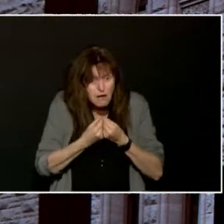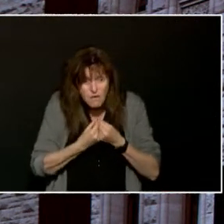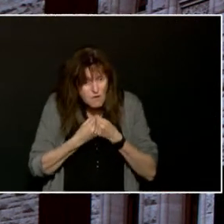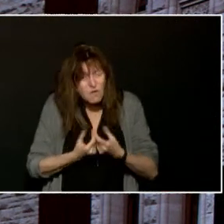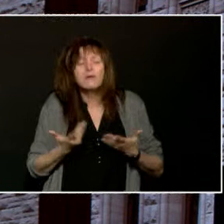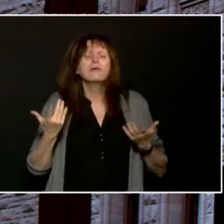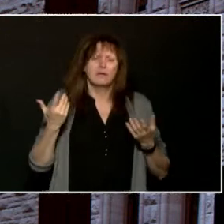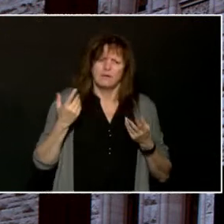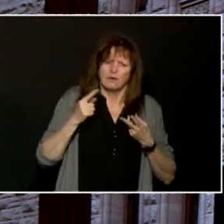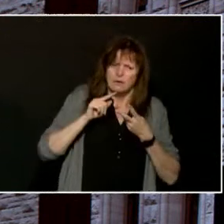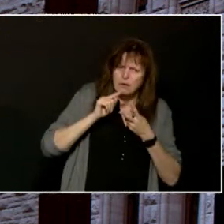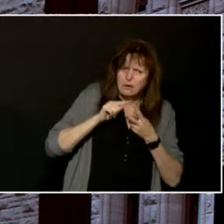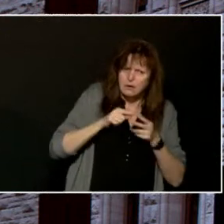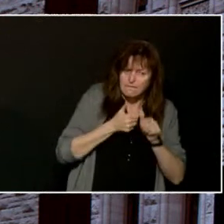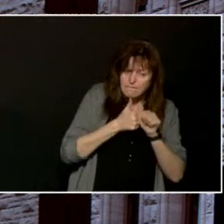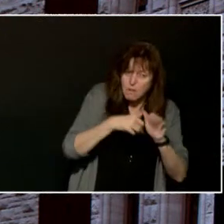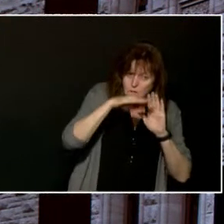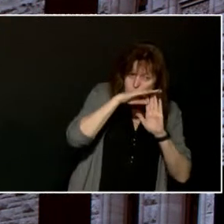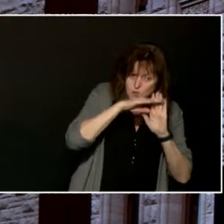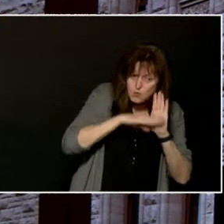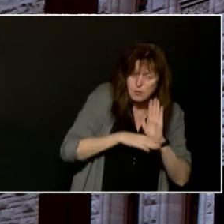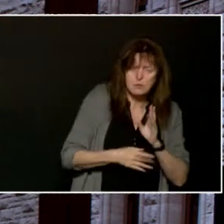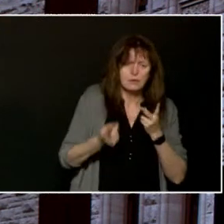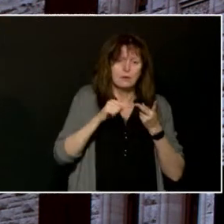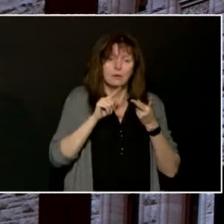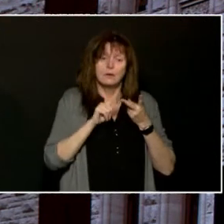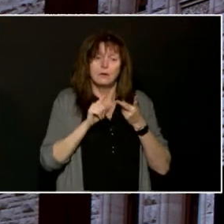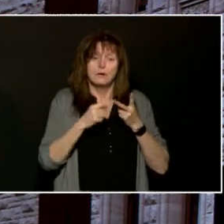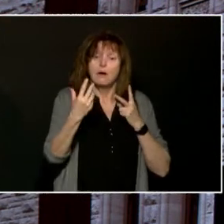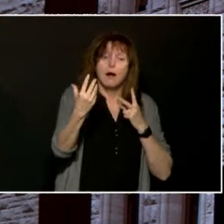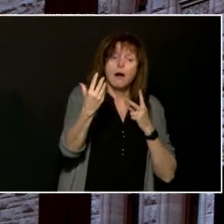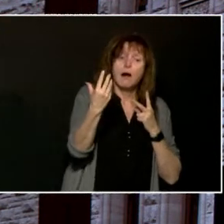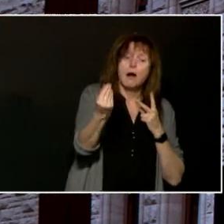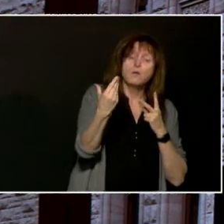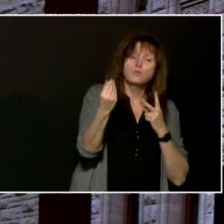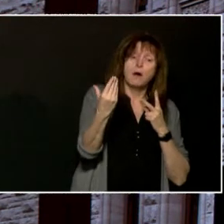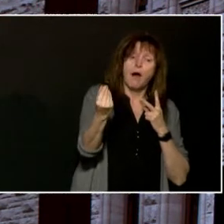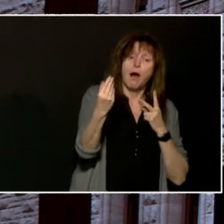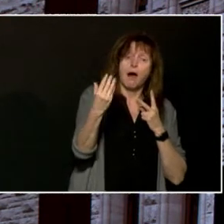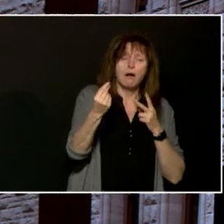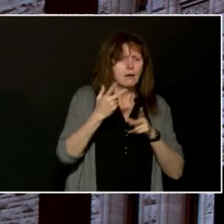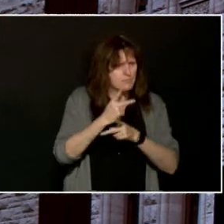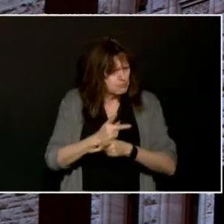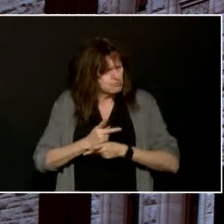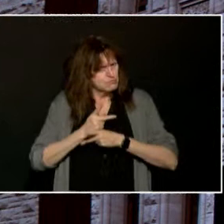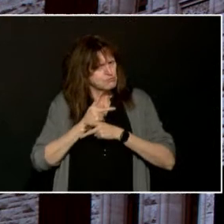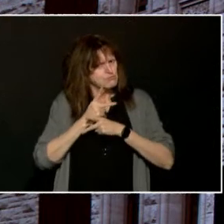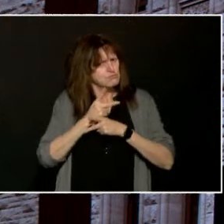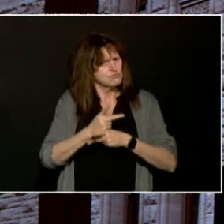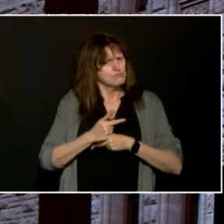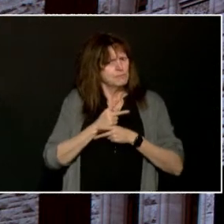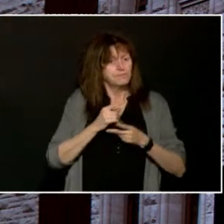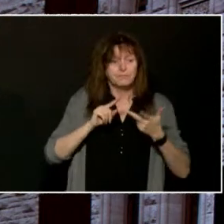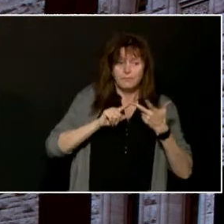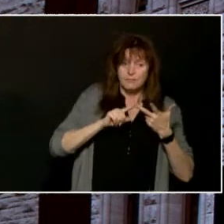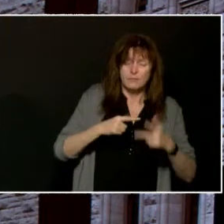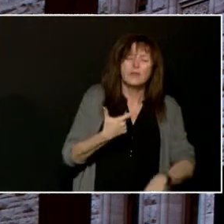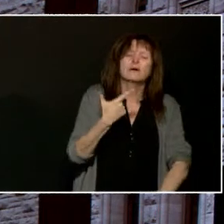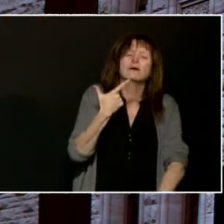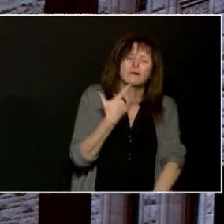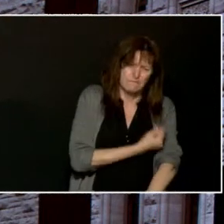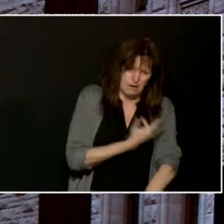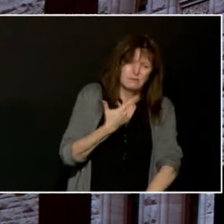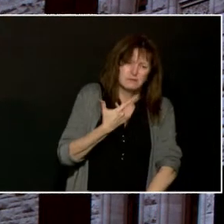You're being cautious while you do more things outside. And also we are going out and getting our vaccines. And we hope to keep that volume. We've got good volumes coming